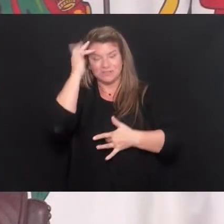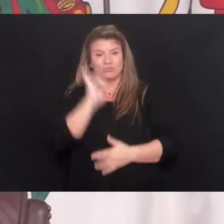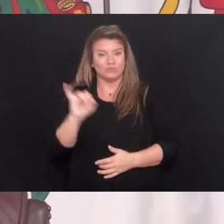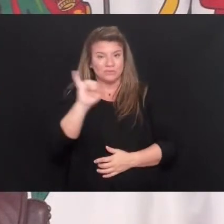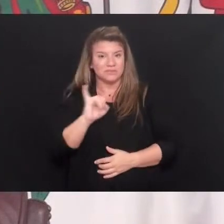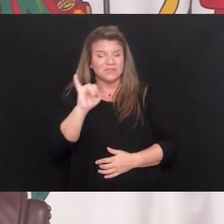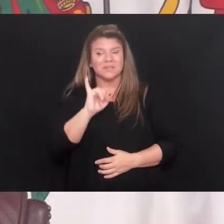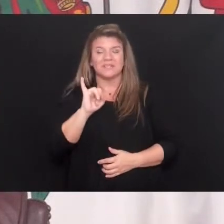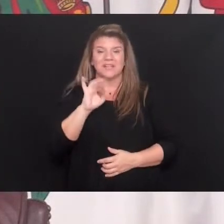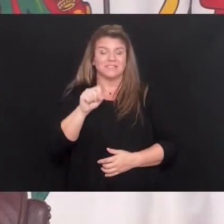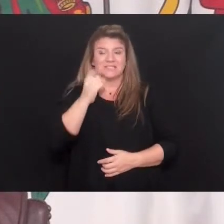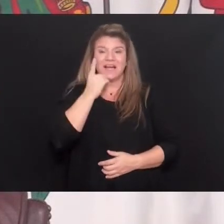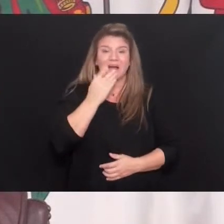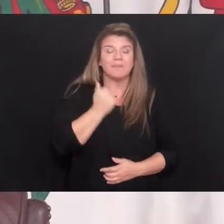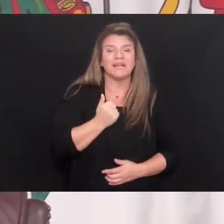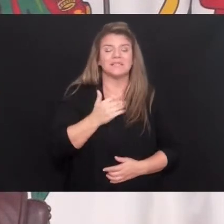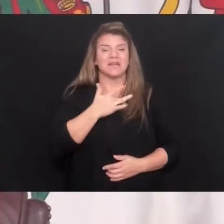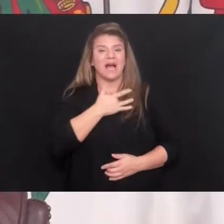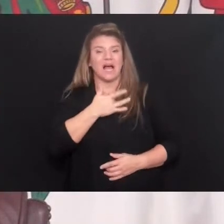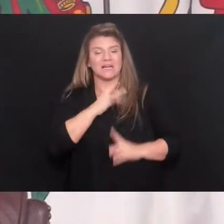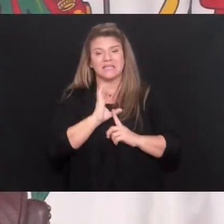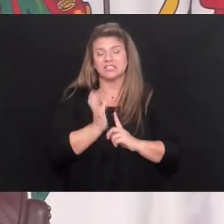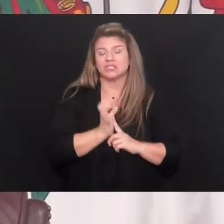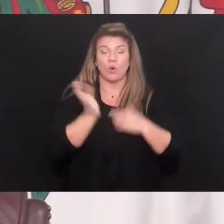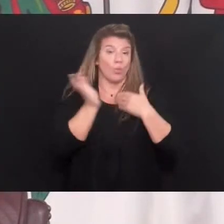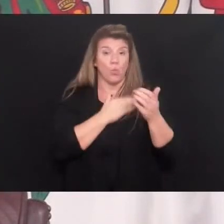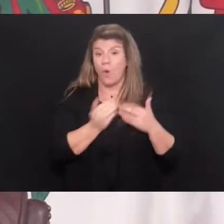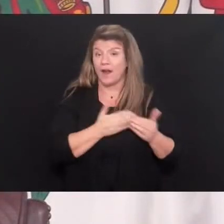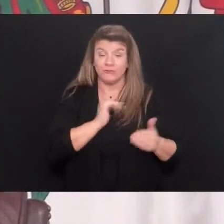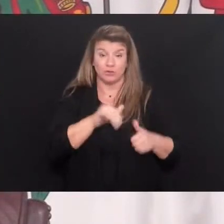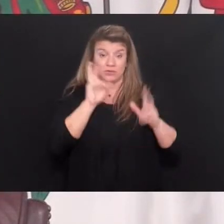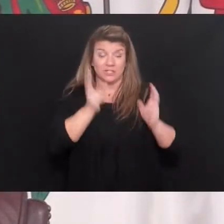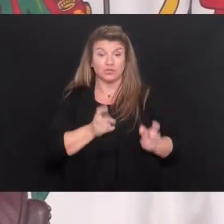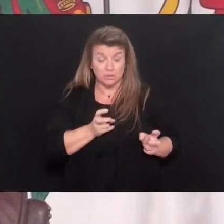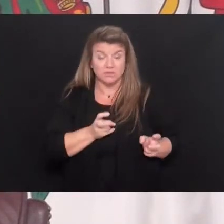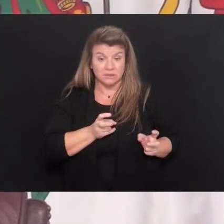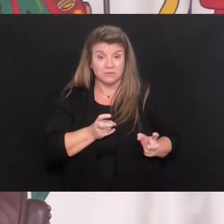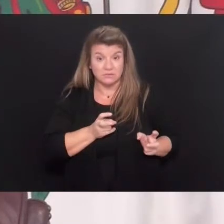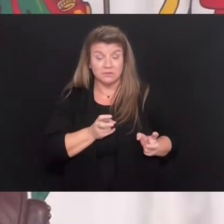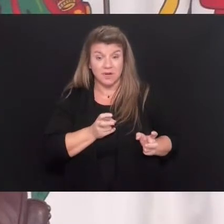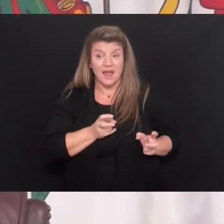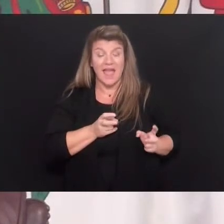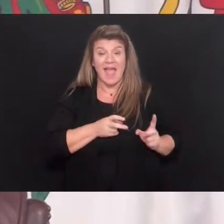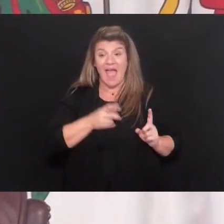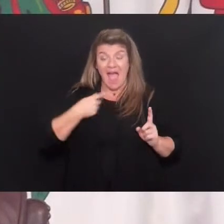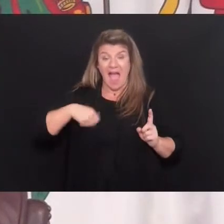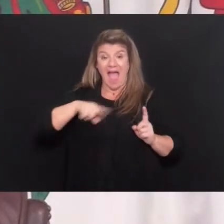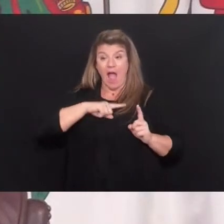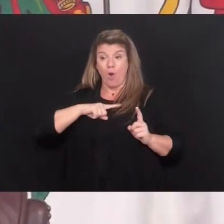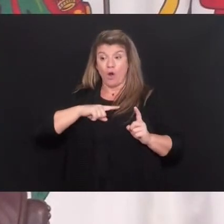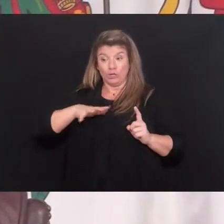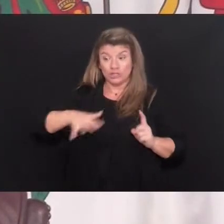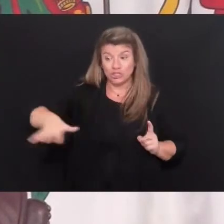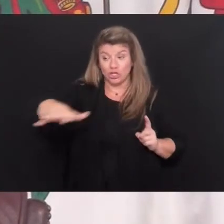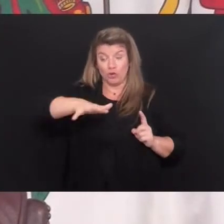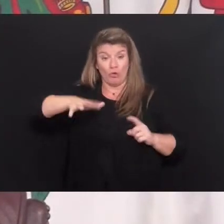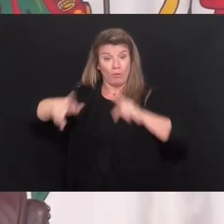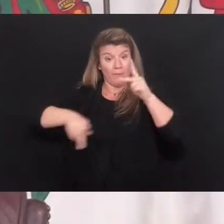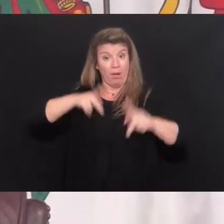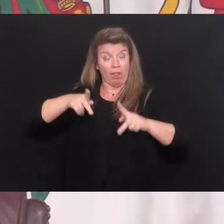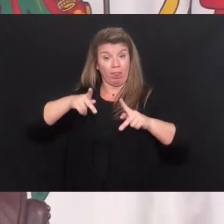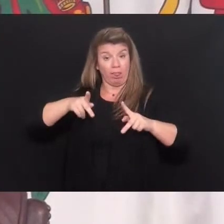whether it be diabetes or heart conditions or whatever it may be. You know, our general public, we have